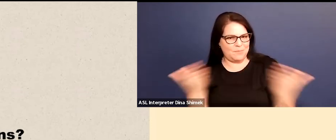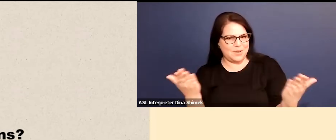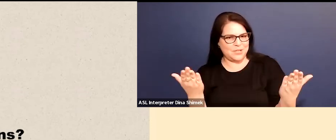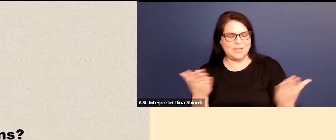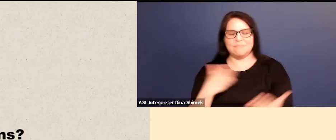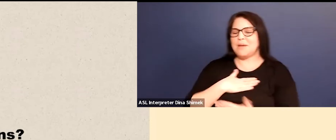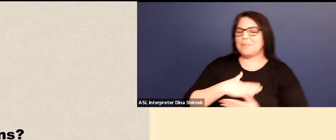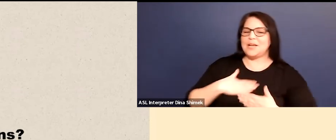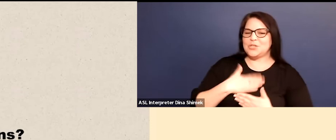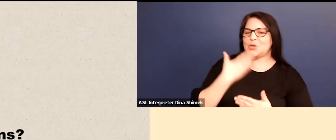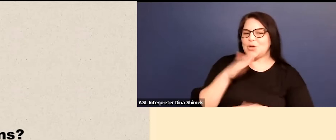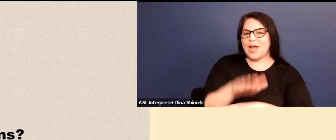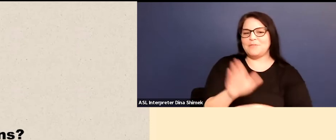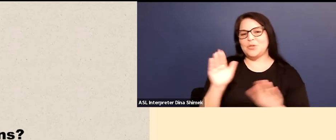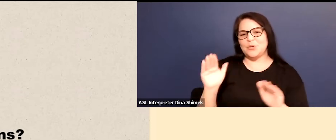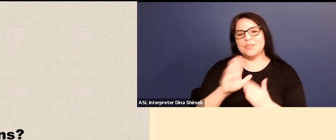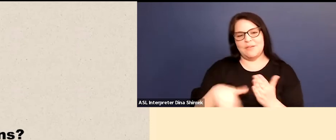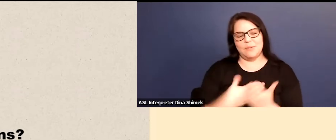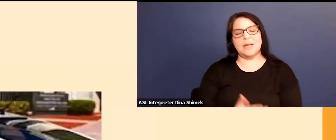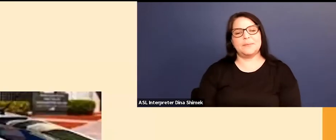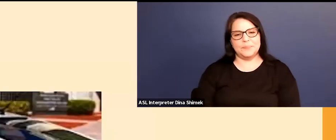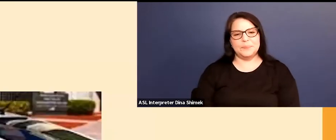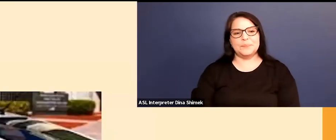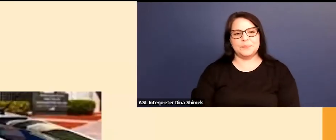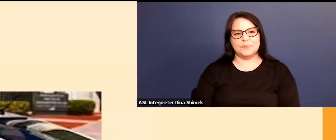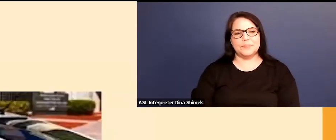My pleasure. Good afternoon to everybody.